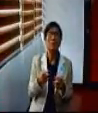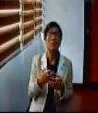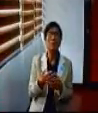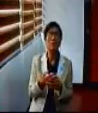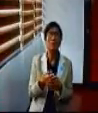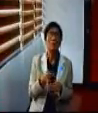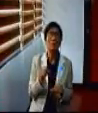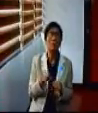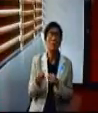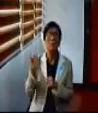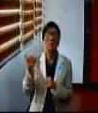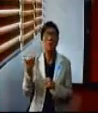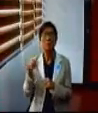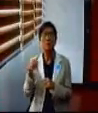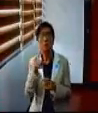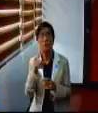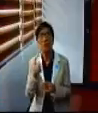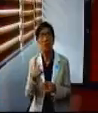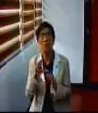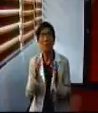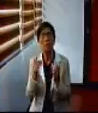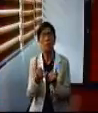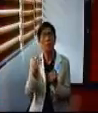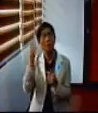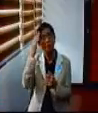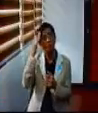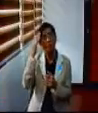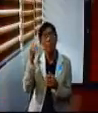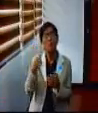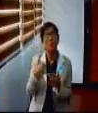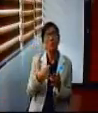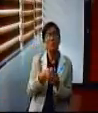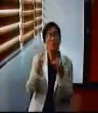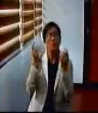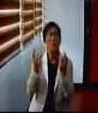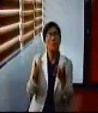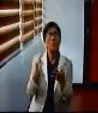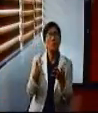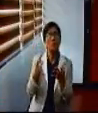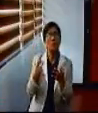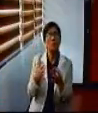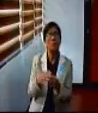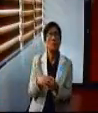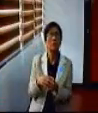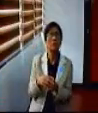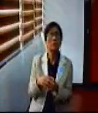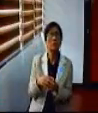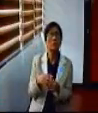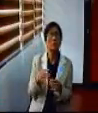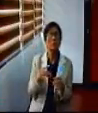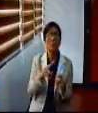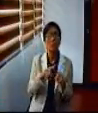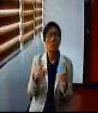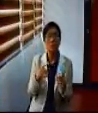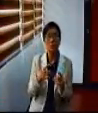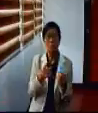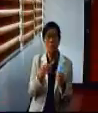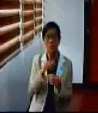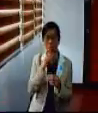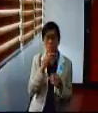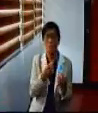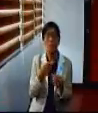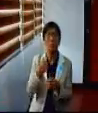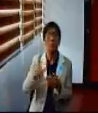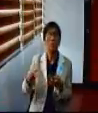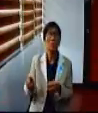to your question, a company that knows its harms and its risks, but does not take steps to